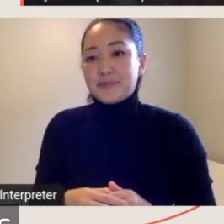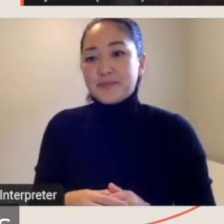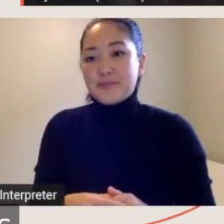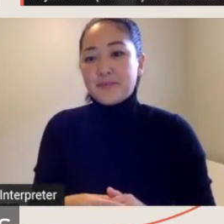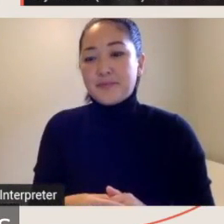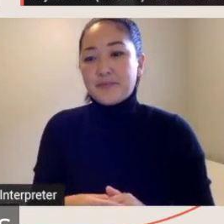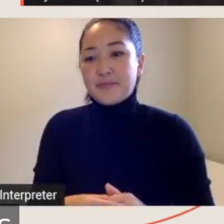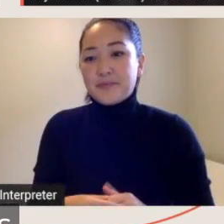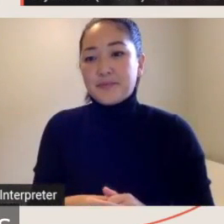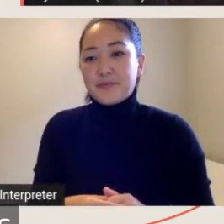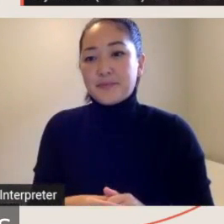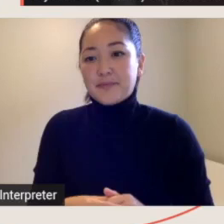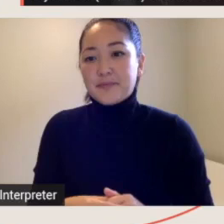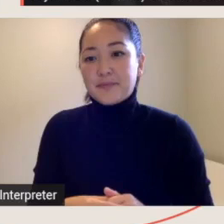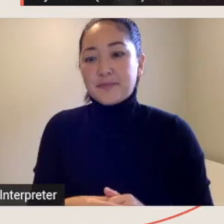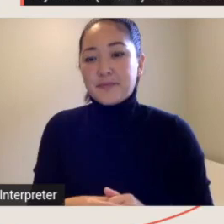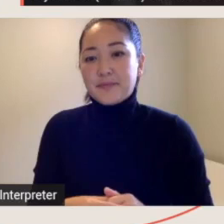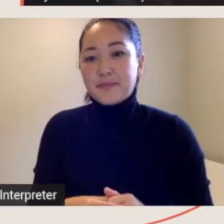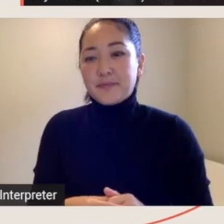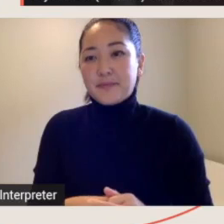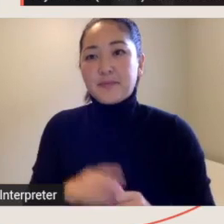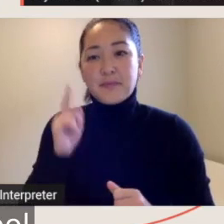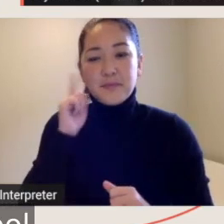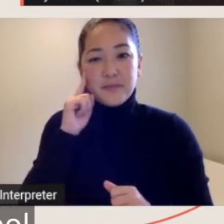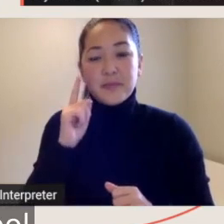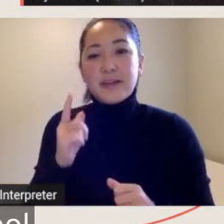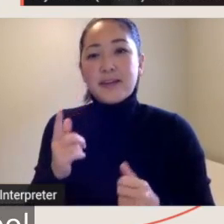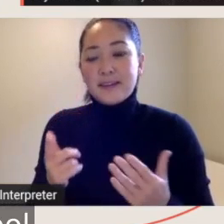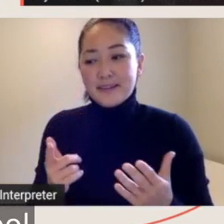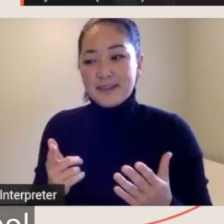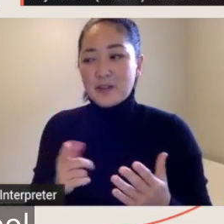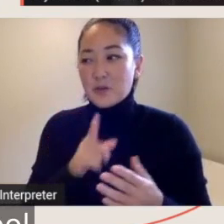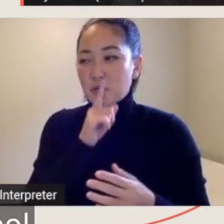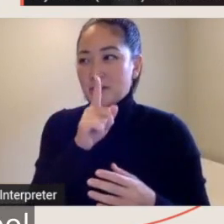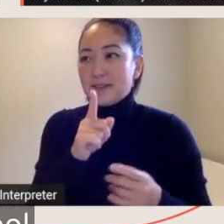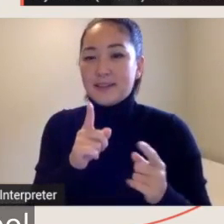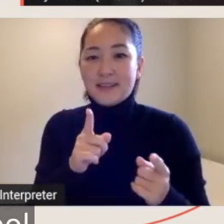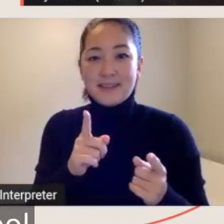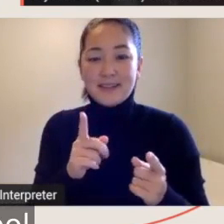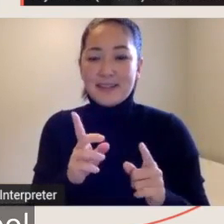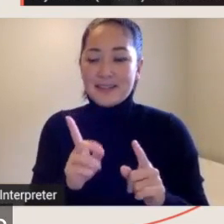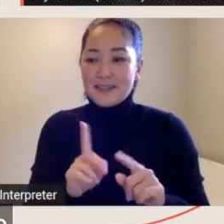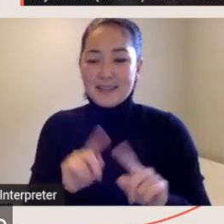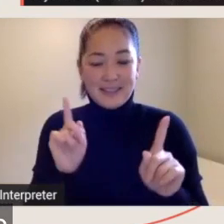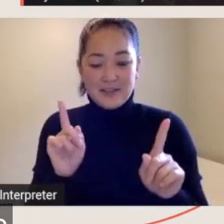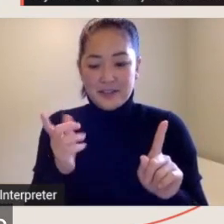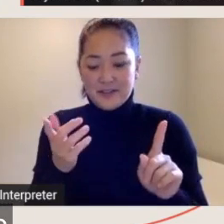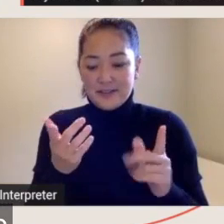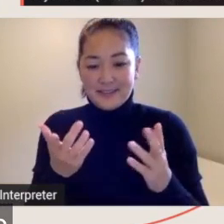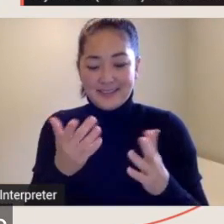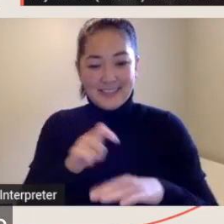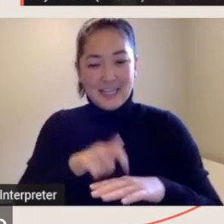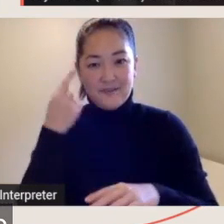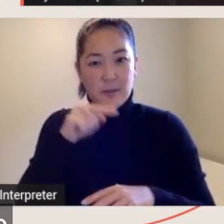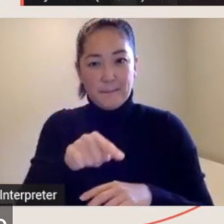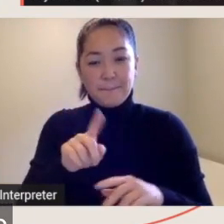it were a very different few days that we spent in the school trying to absorb this. But I think